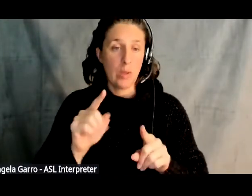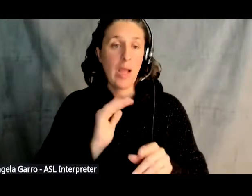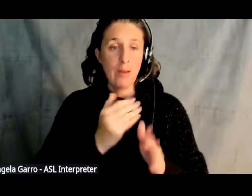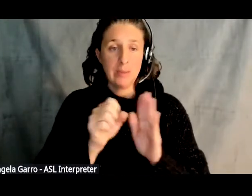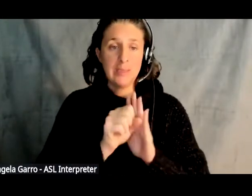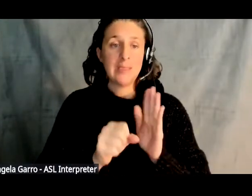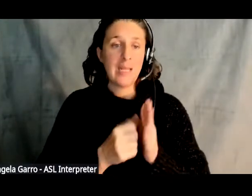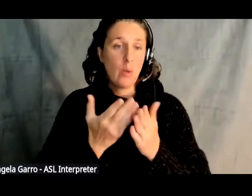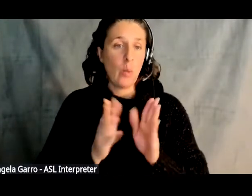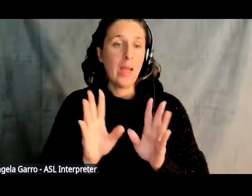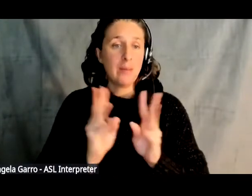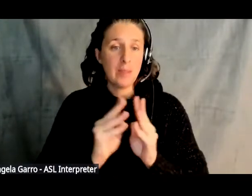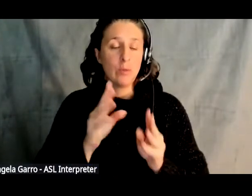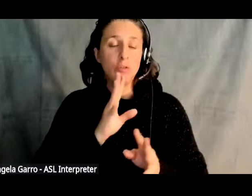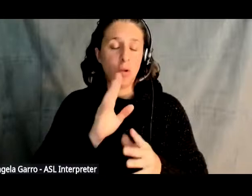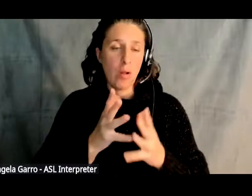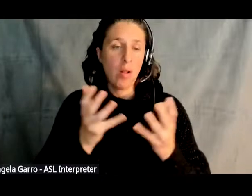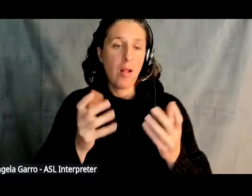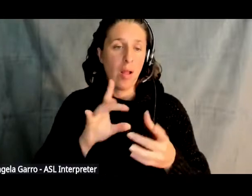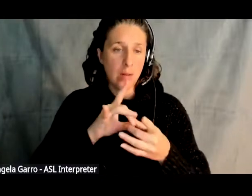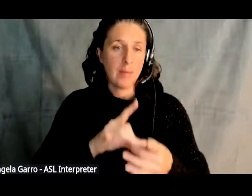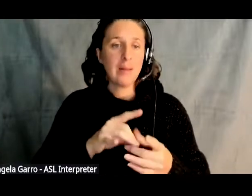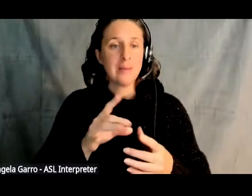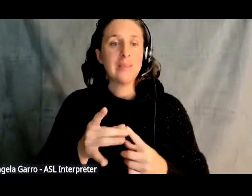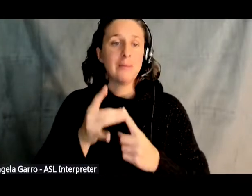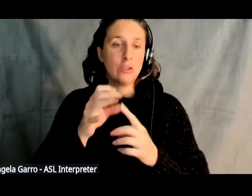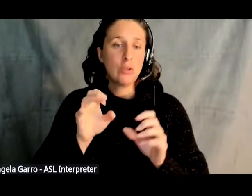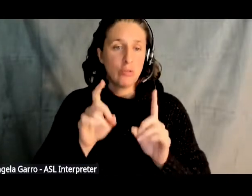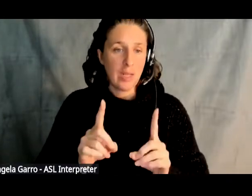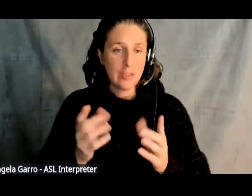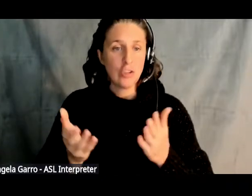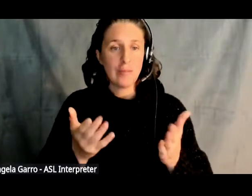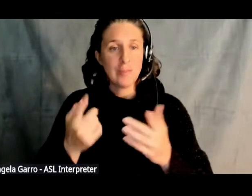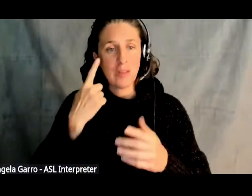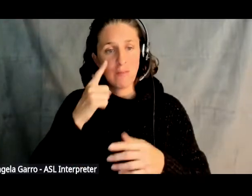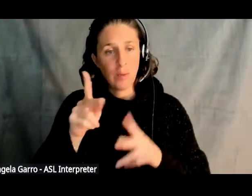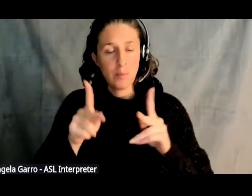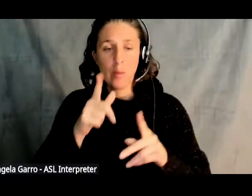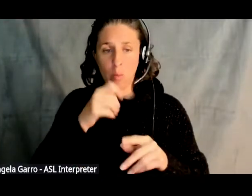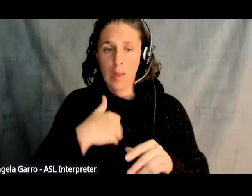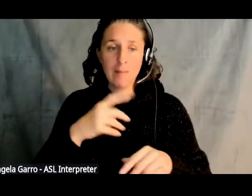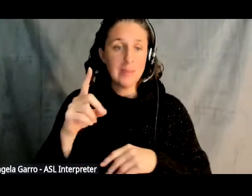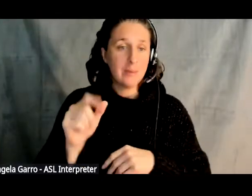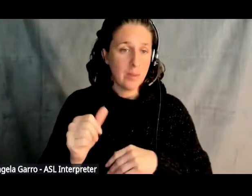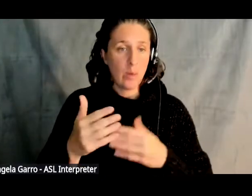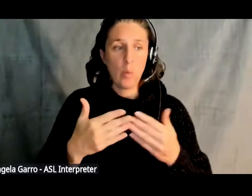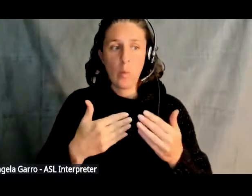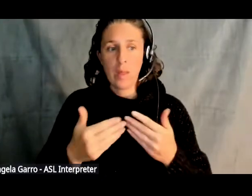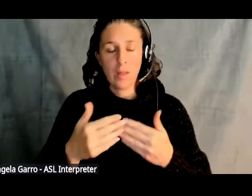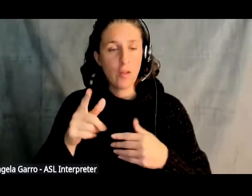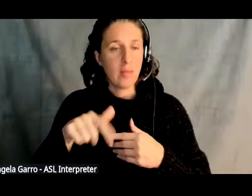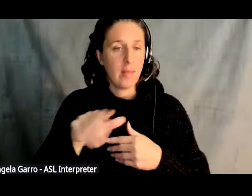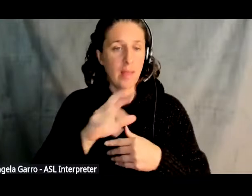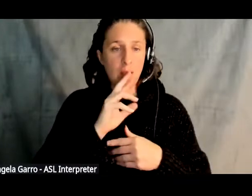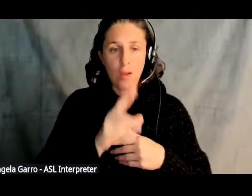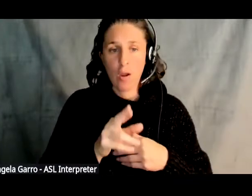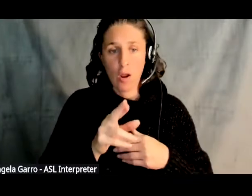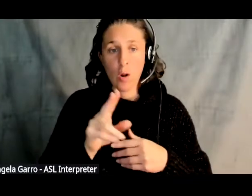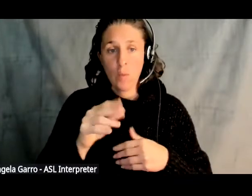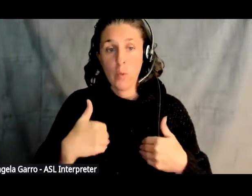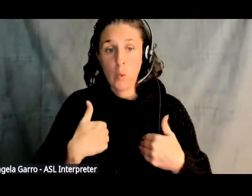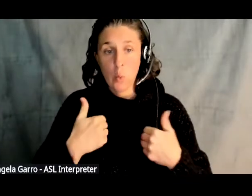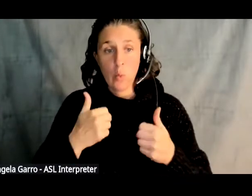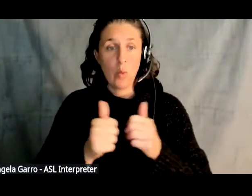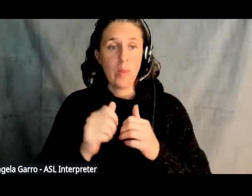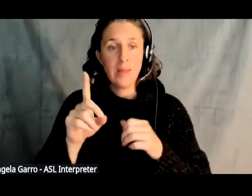lot about special education, about services for folks with disabilities, whether they are youth with